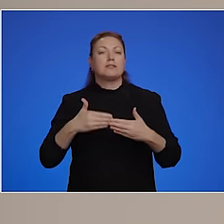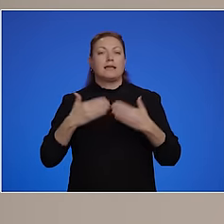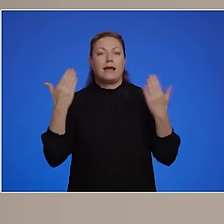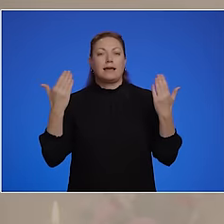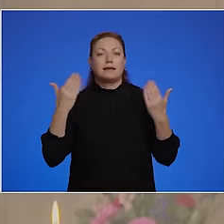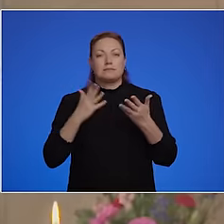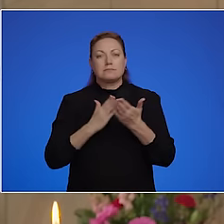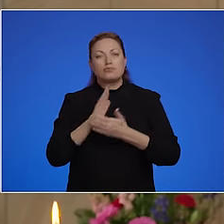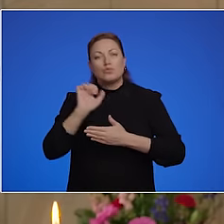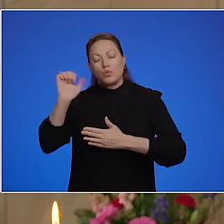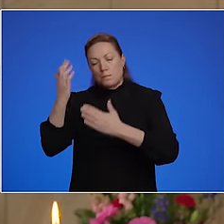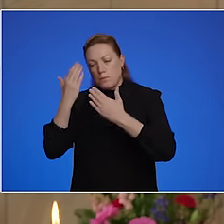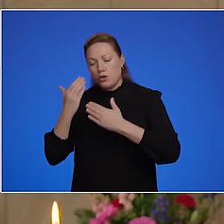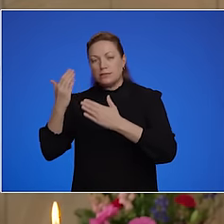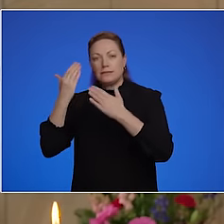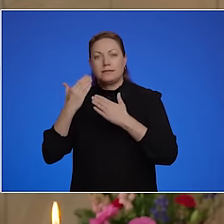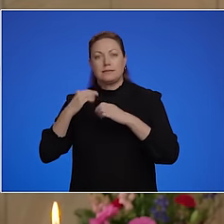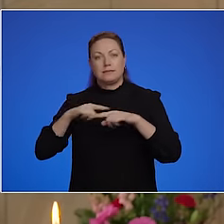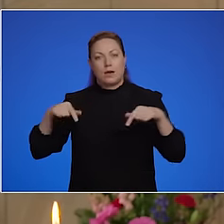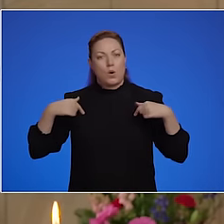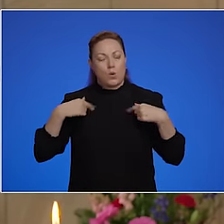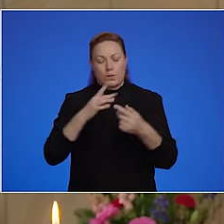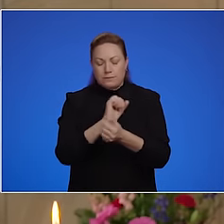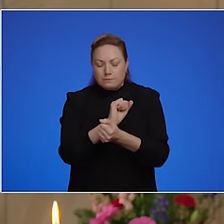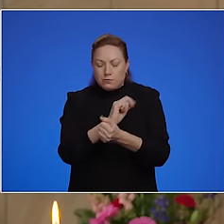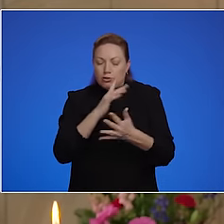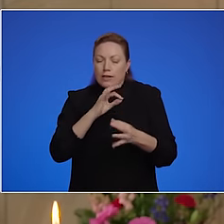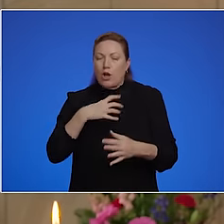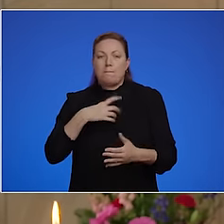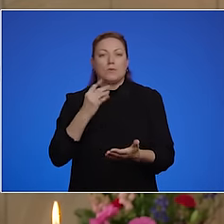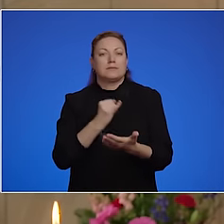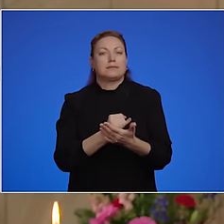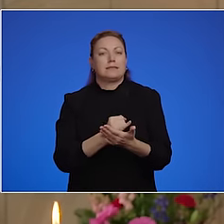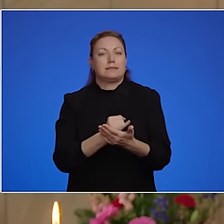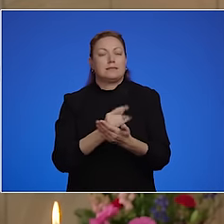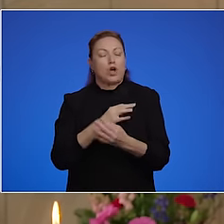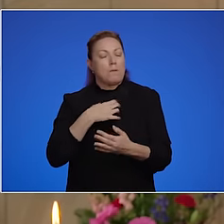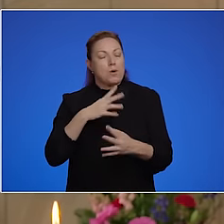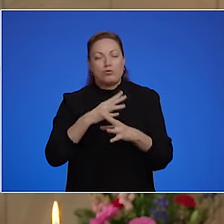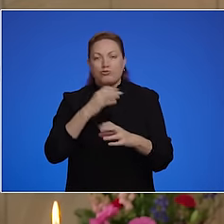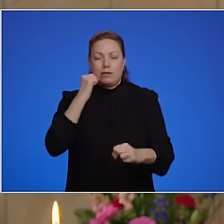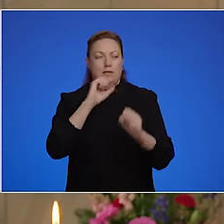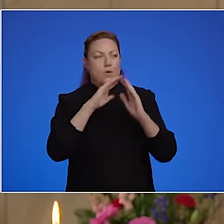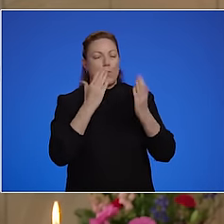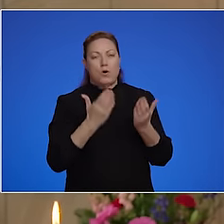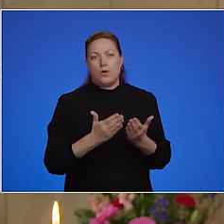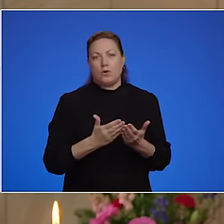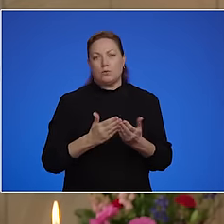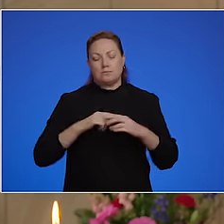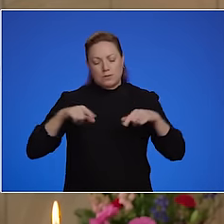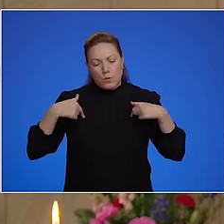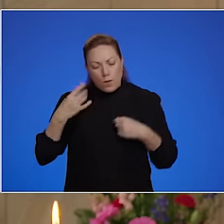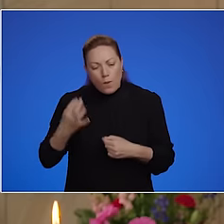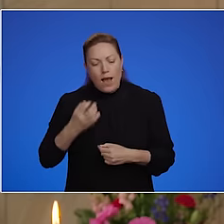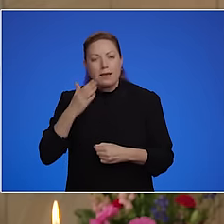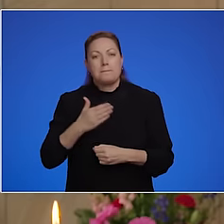peace in our days, that by the help of your mercy, we may be always free from sin and safe from all distress, as